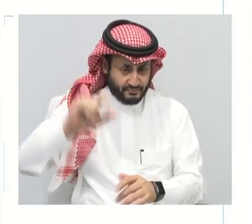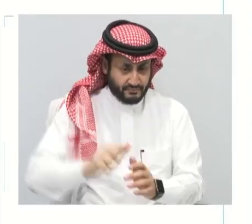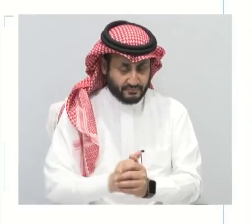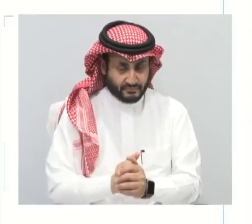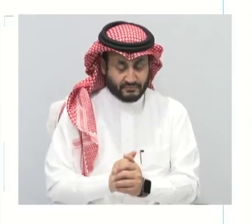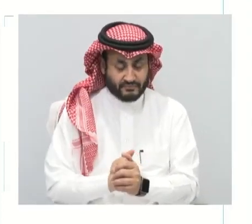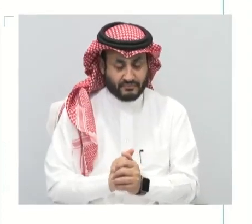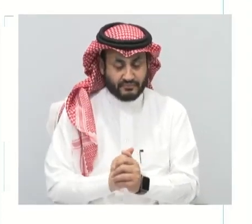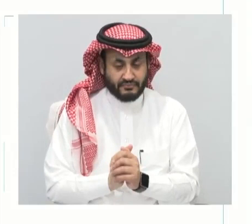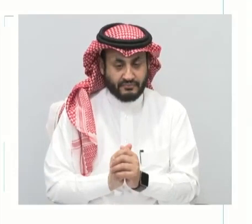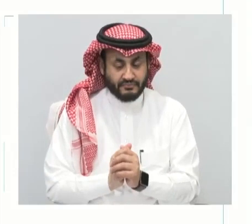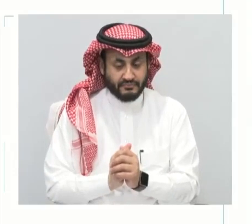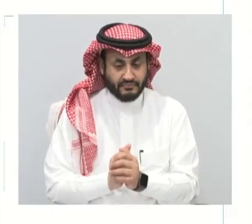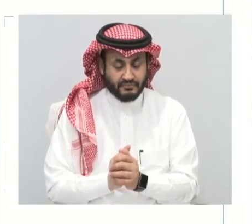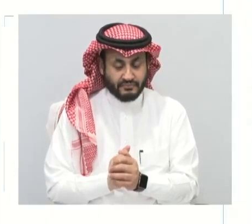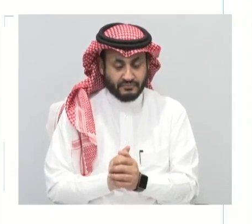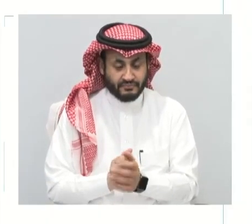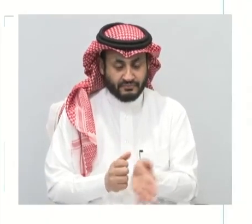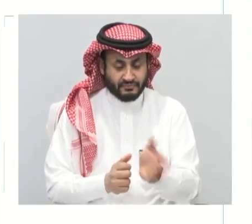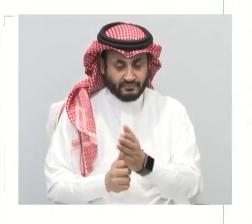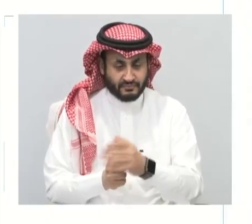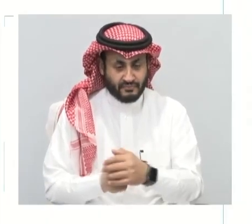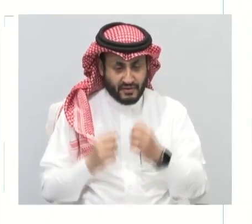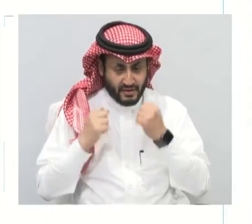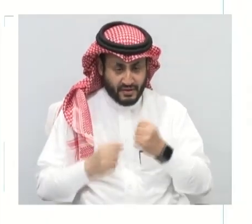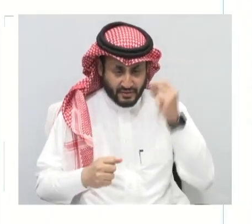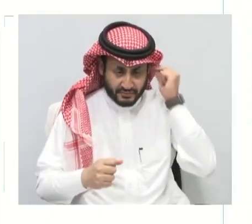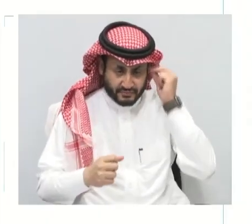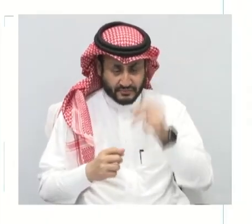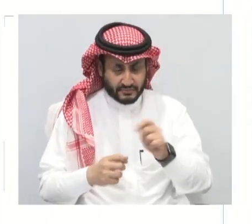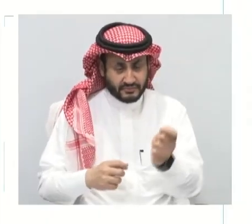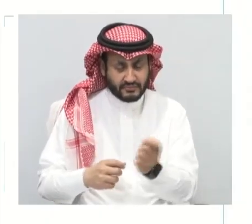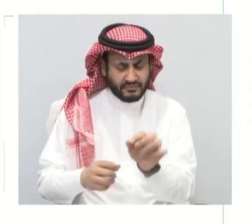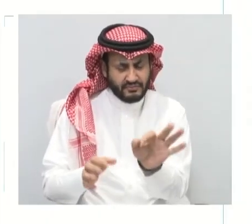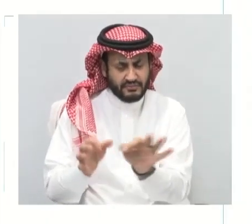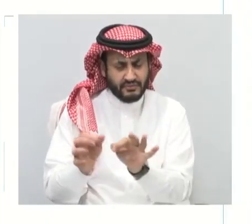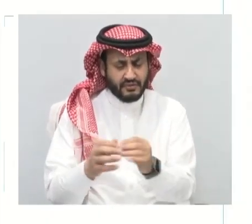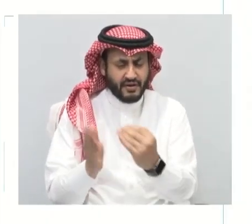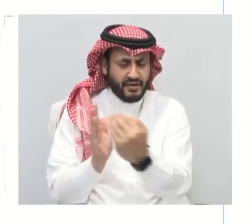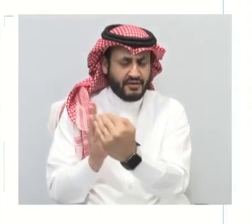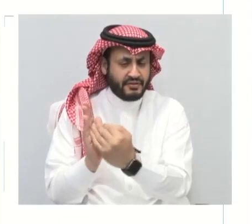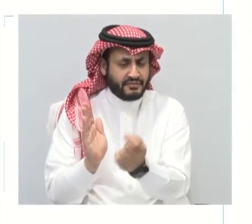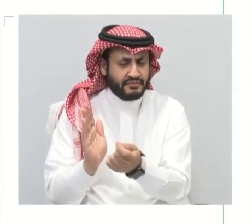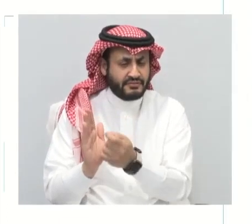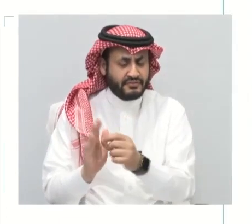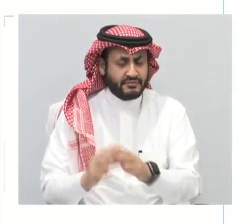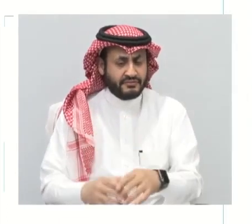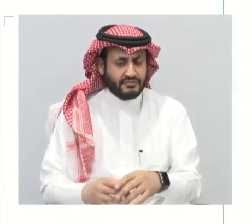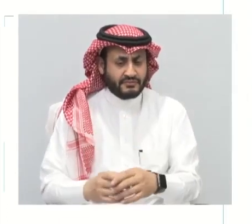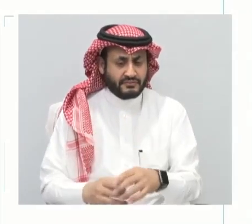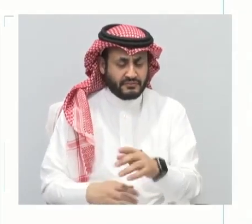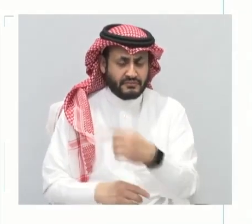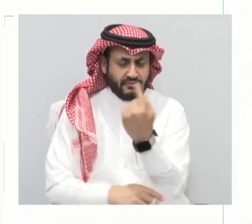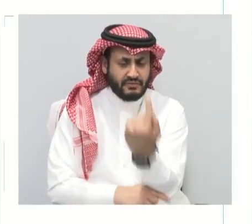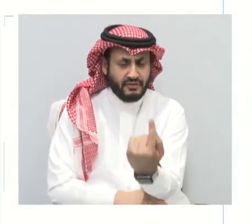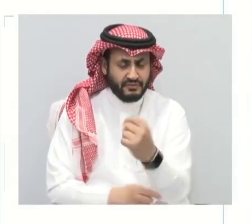the expression but. Also, students will be able to write a note to someone else asking for a